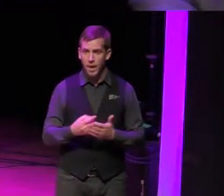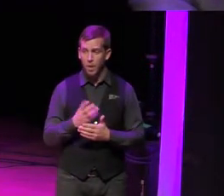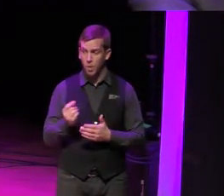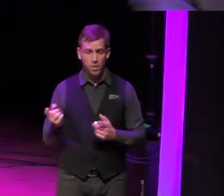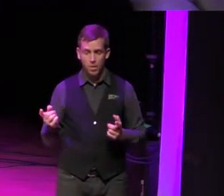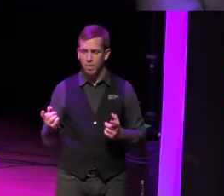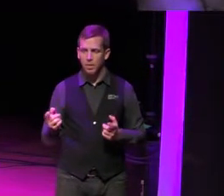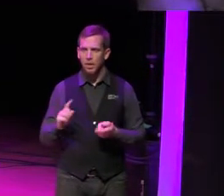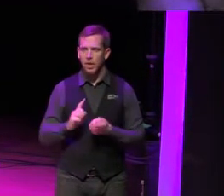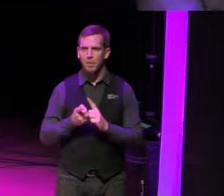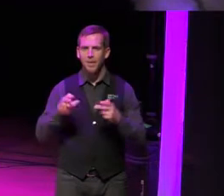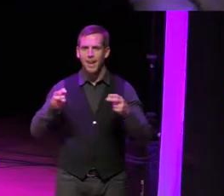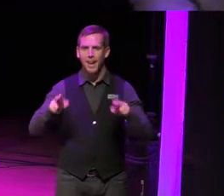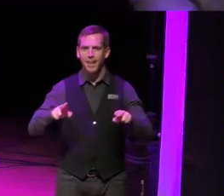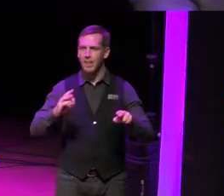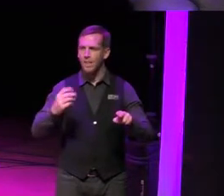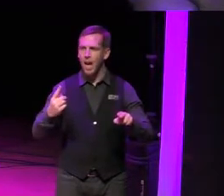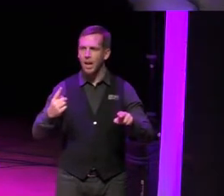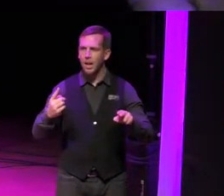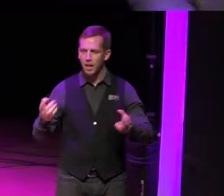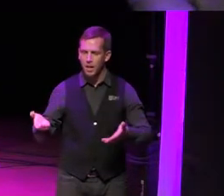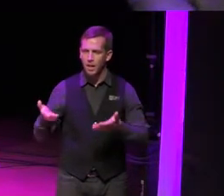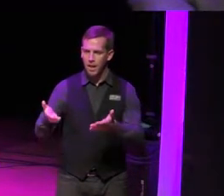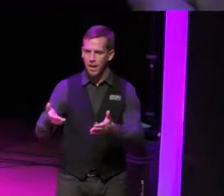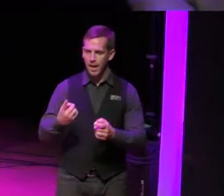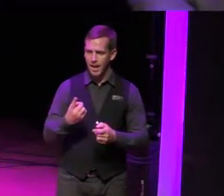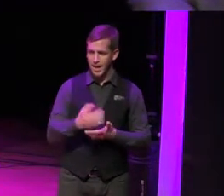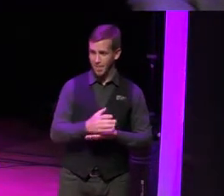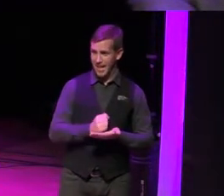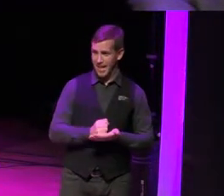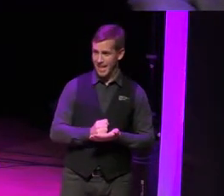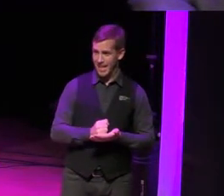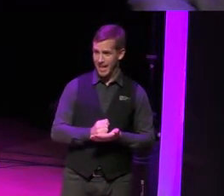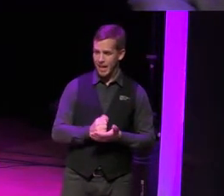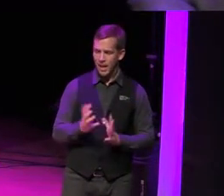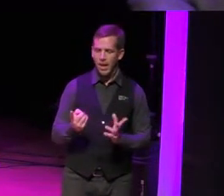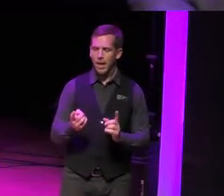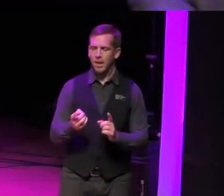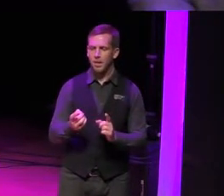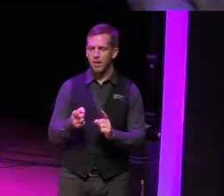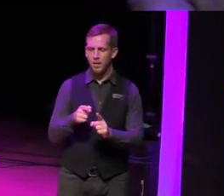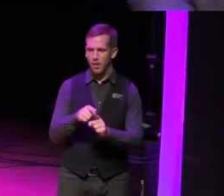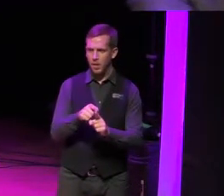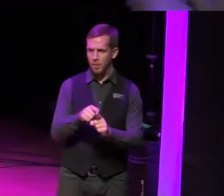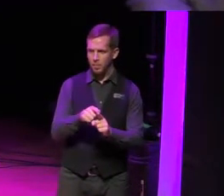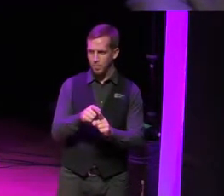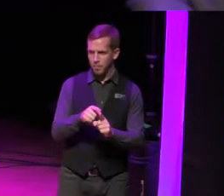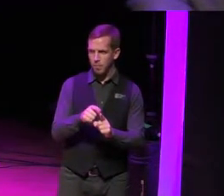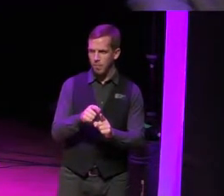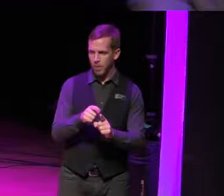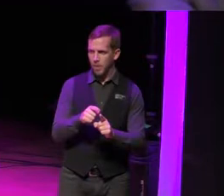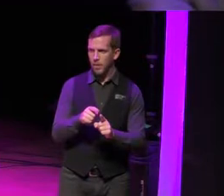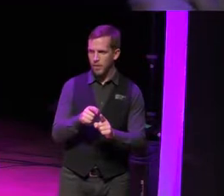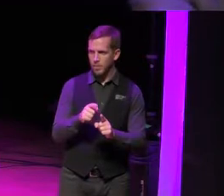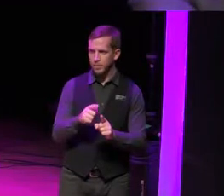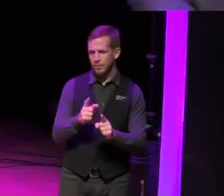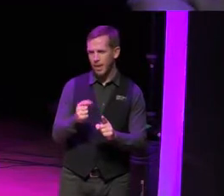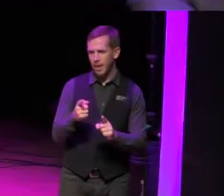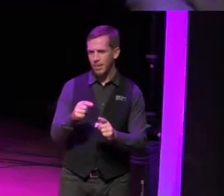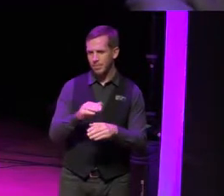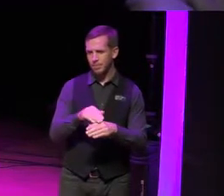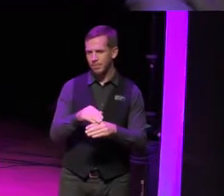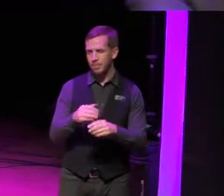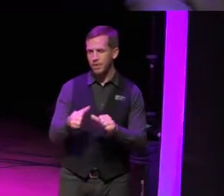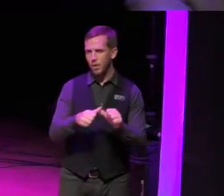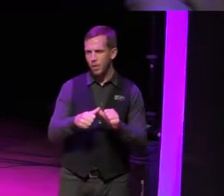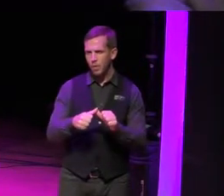case. One of the parties, the economic freedom fighters, took the matter to court about